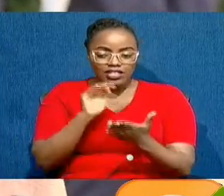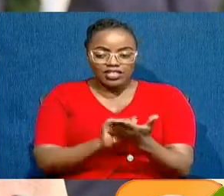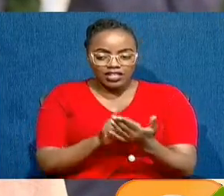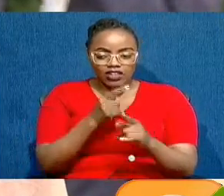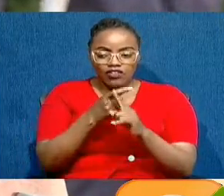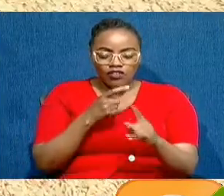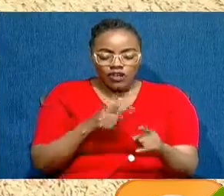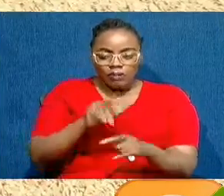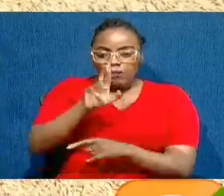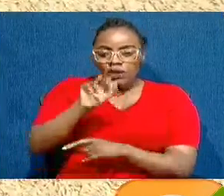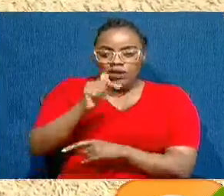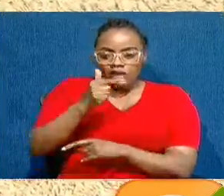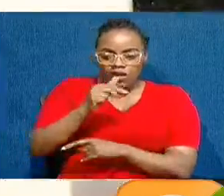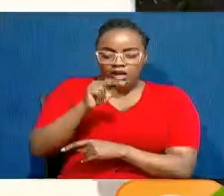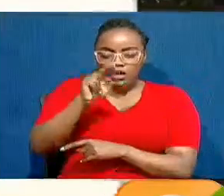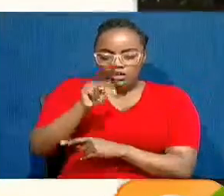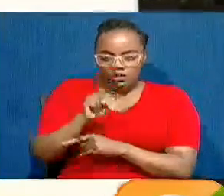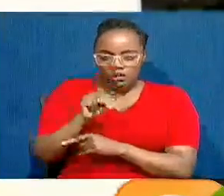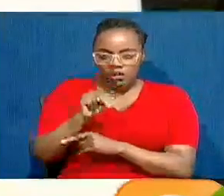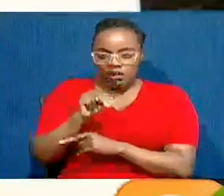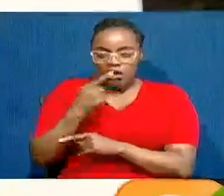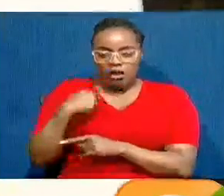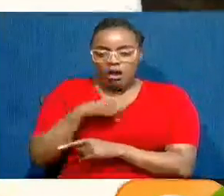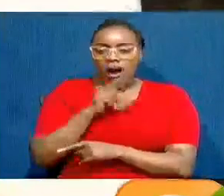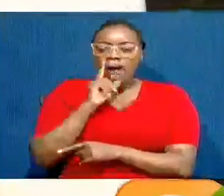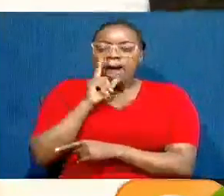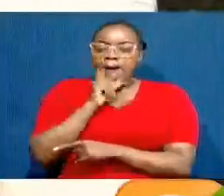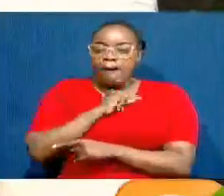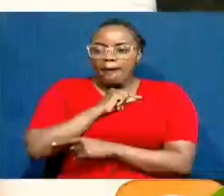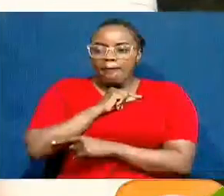from a ratoon. We've just completed